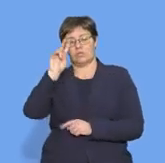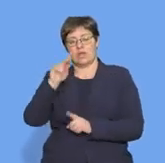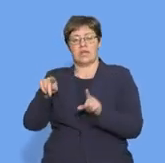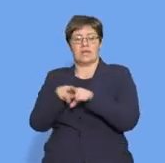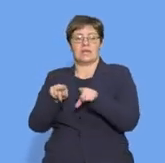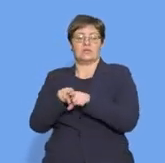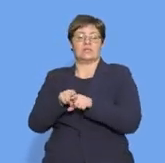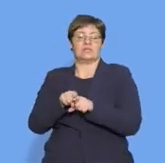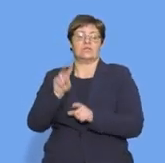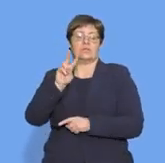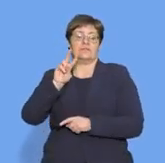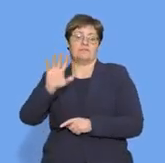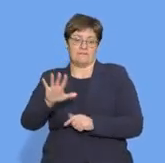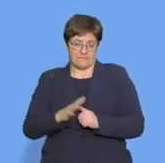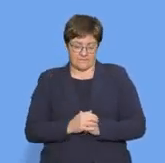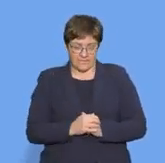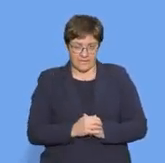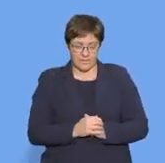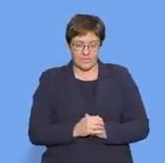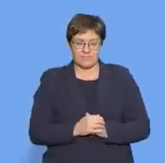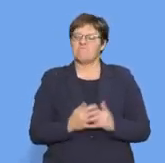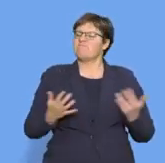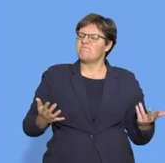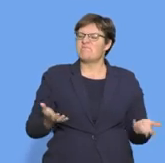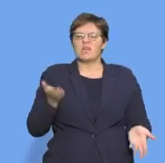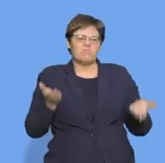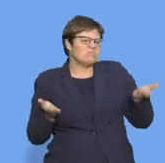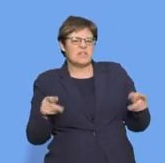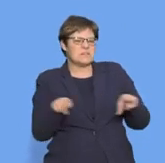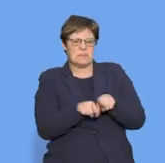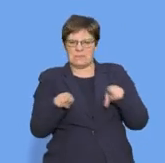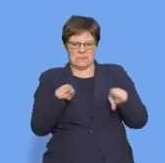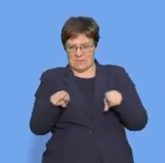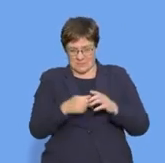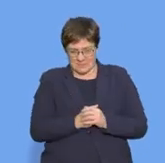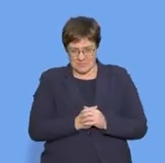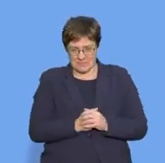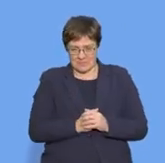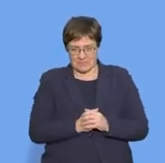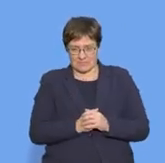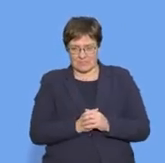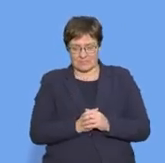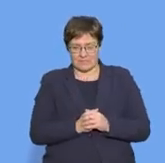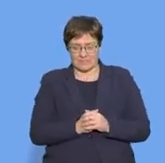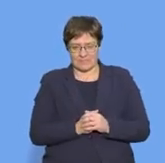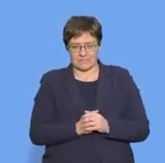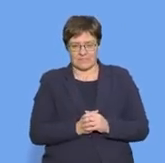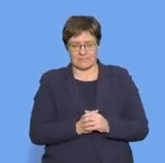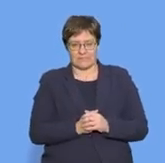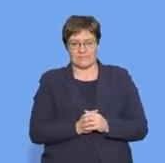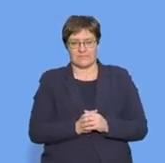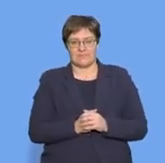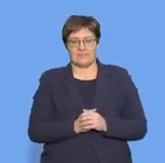y squared is equals to 25. You see, so it's more or less one and the same thing that we're really going to do